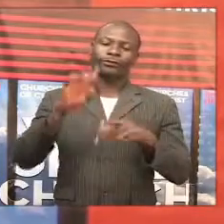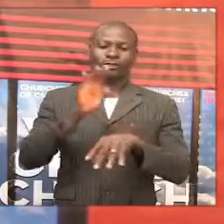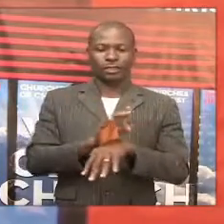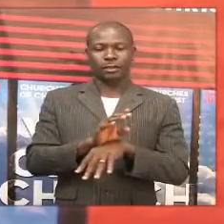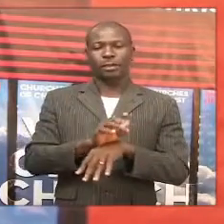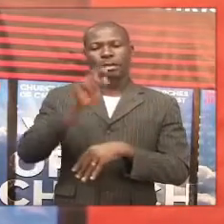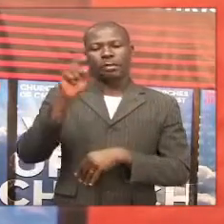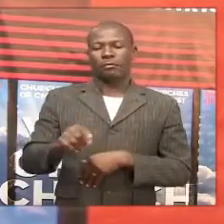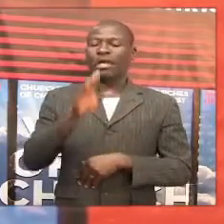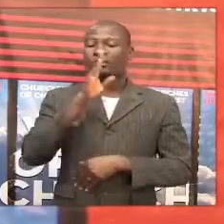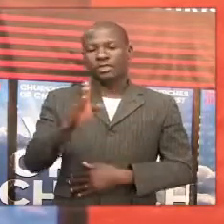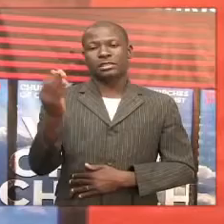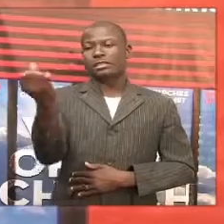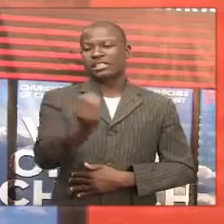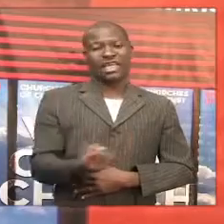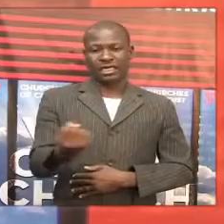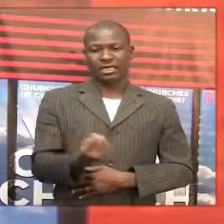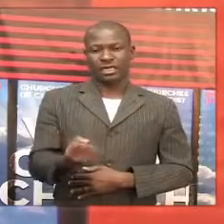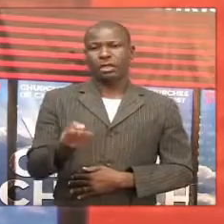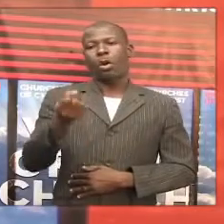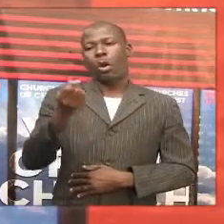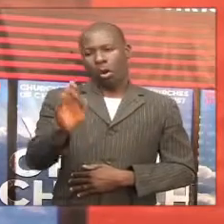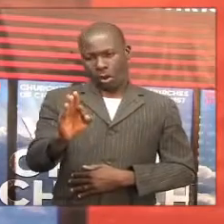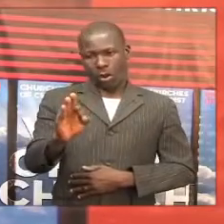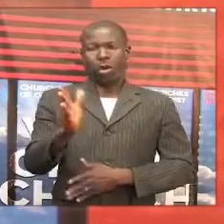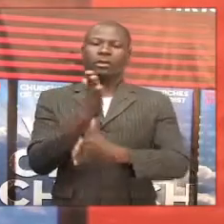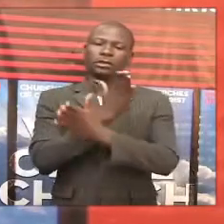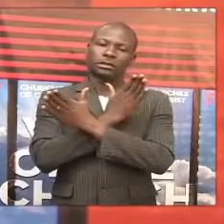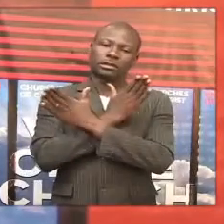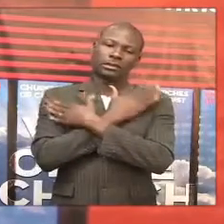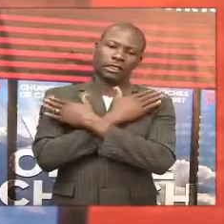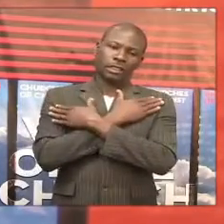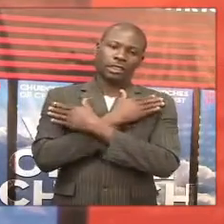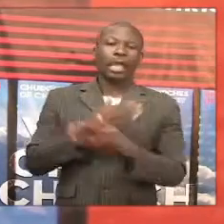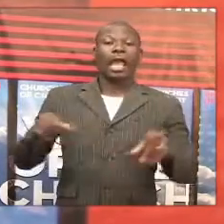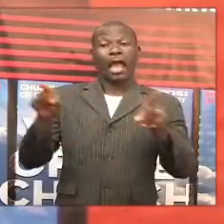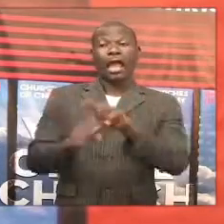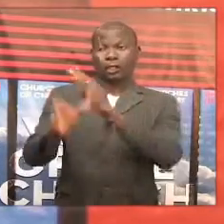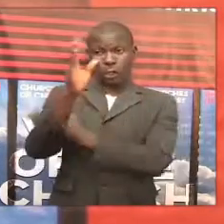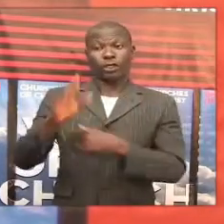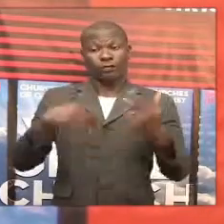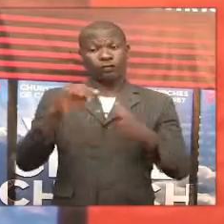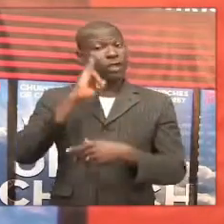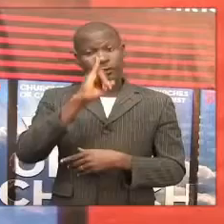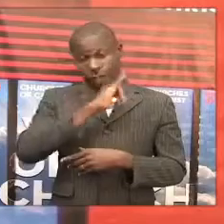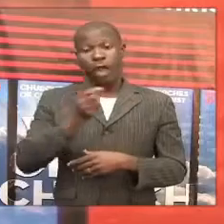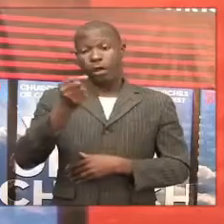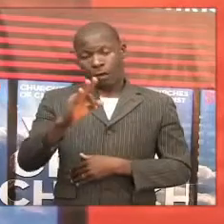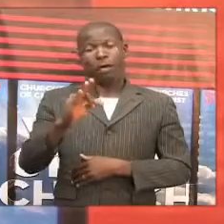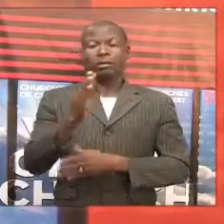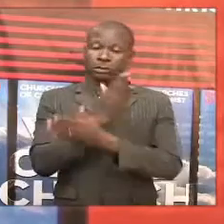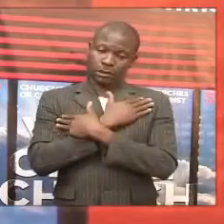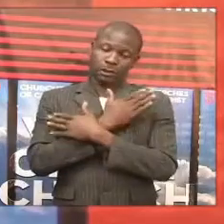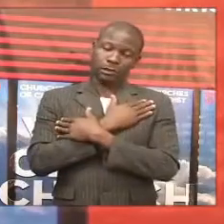eye memeneda sa de ye ho yankopon edema oma israel no ana se eye kwesiada